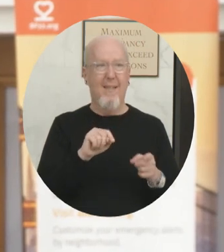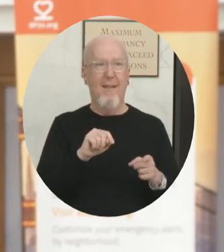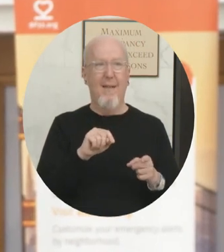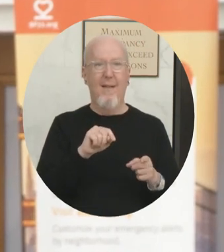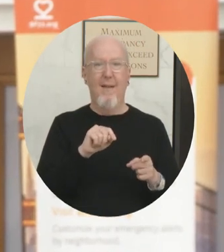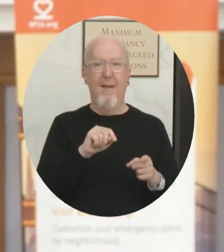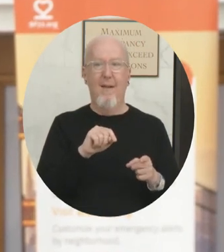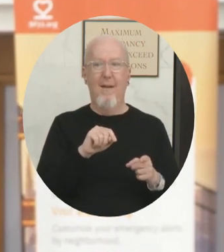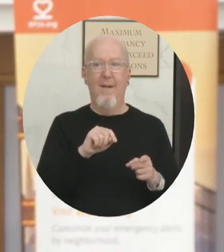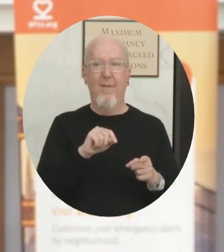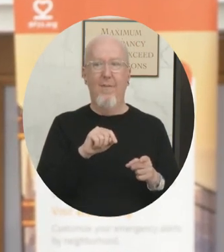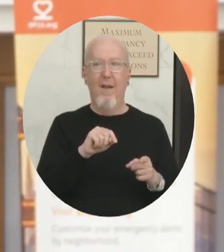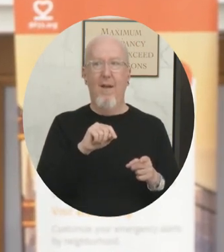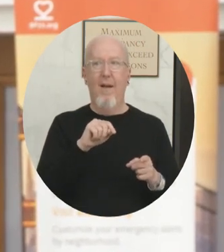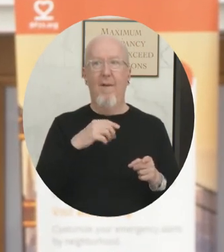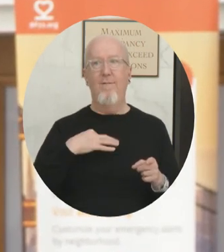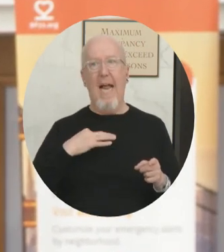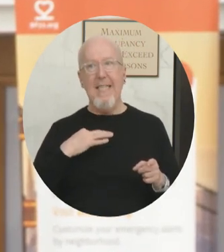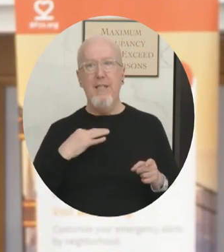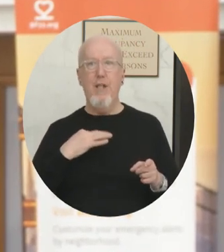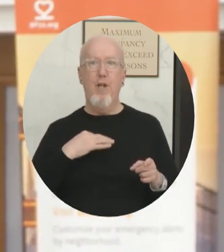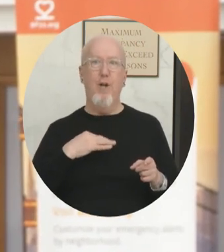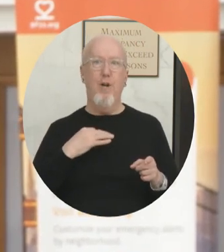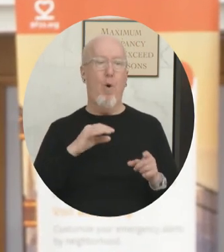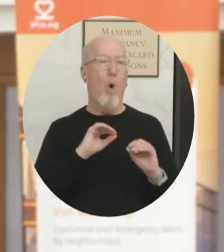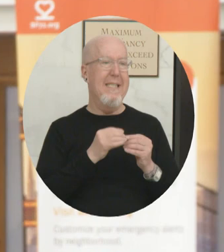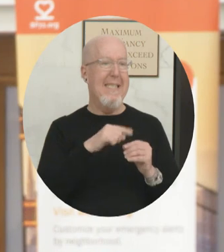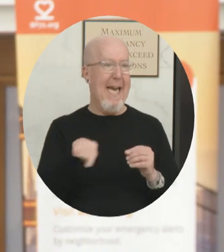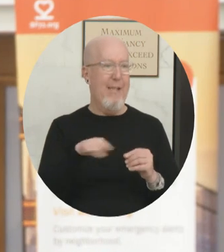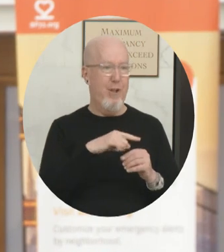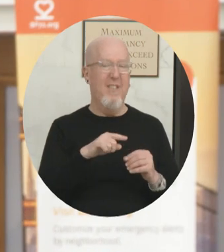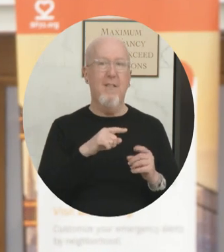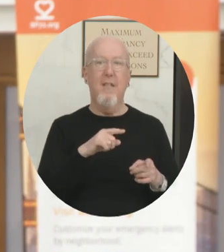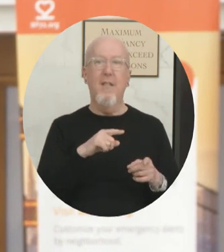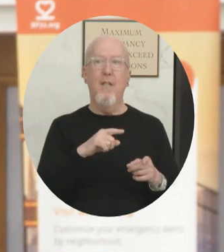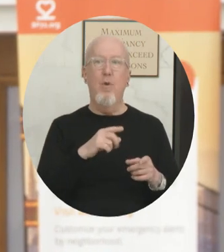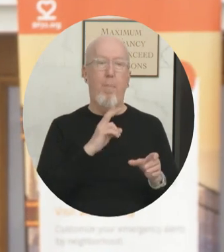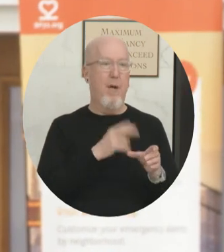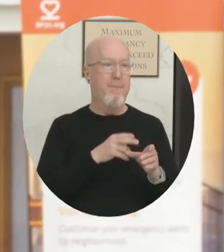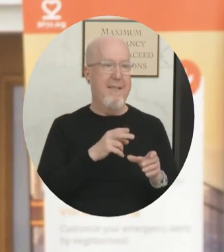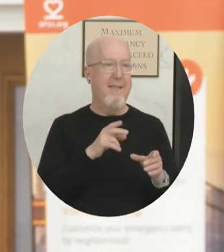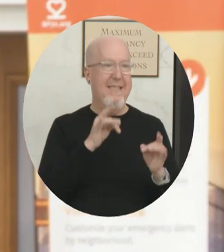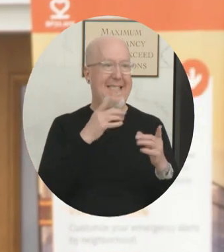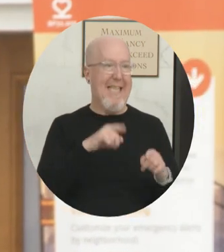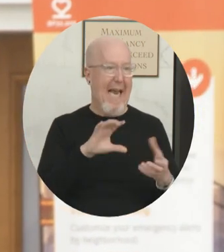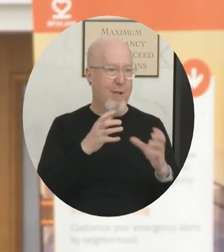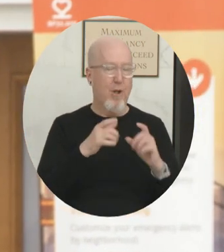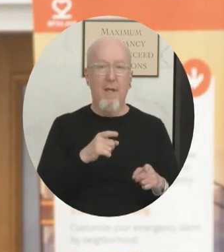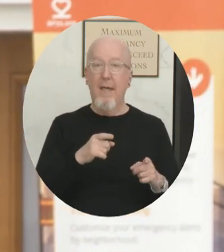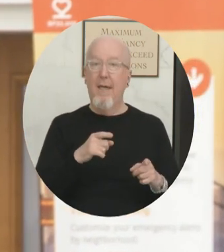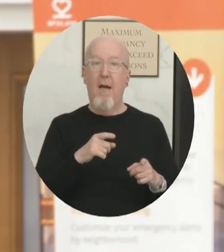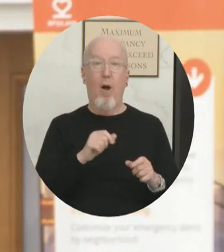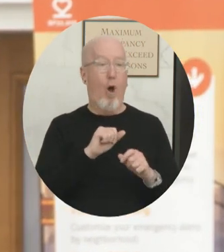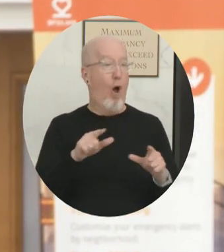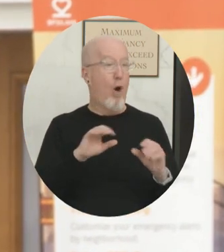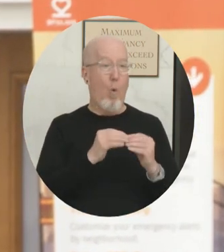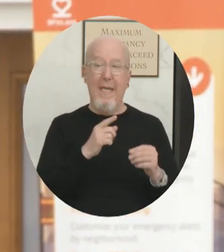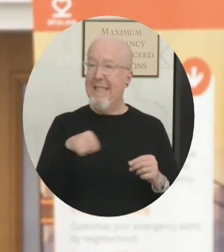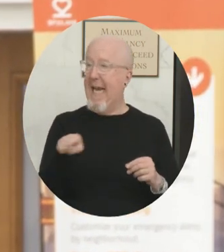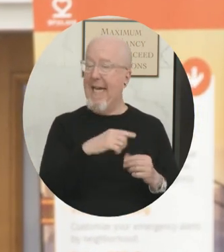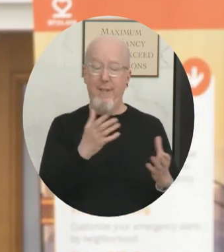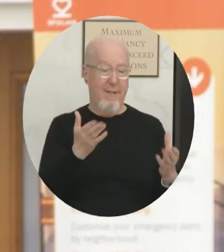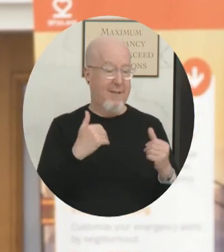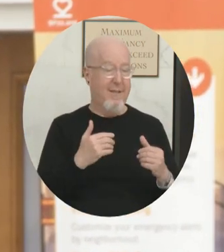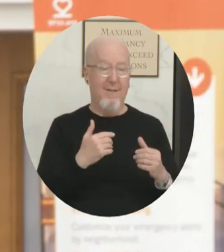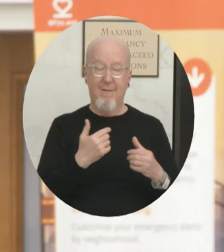in Disaster, that all organizations are welcome to participate in. It's a great networking opportunity for all of our